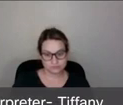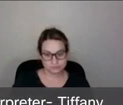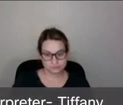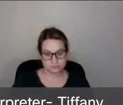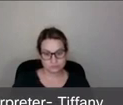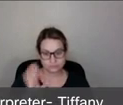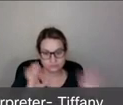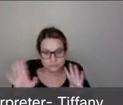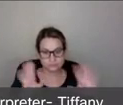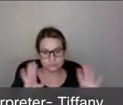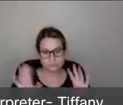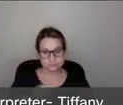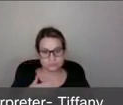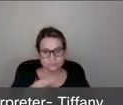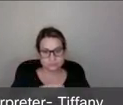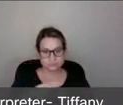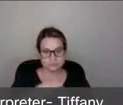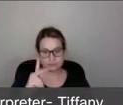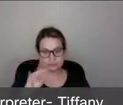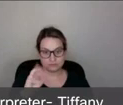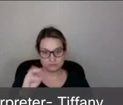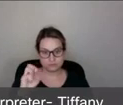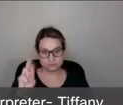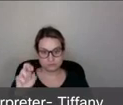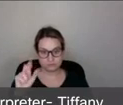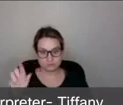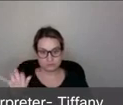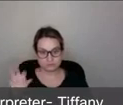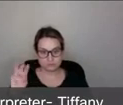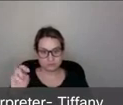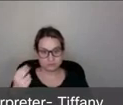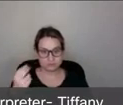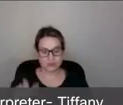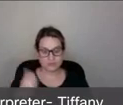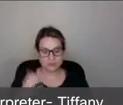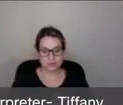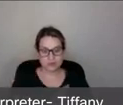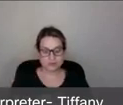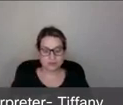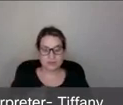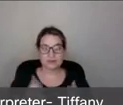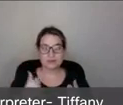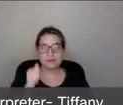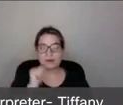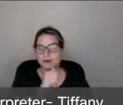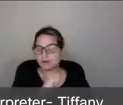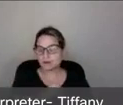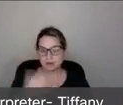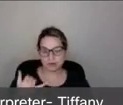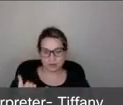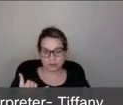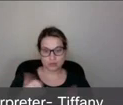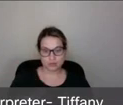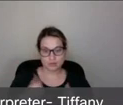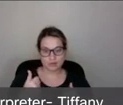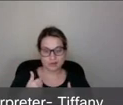Hi, my name is Kimberly Whitley. I've lived almost my entire life in Arizona. Currently, I reside just